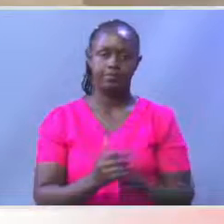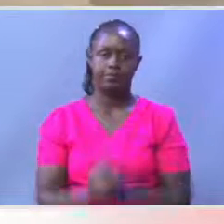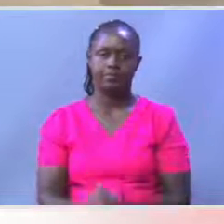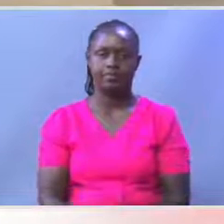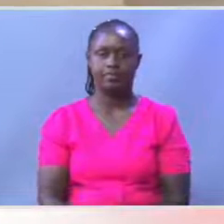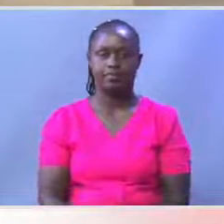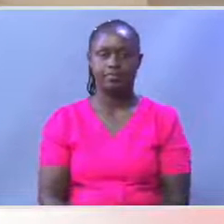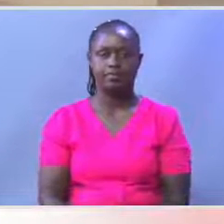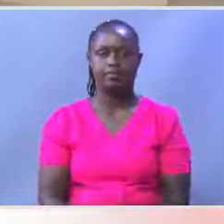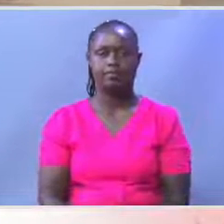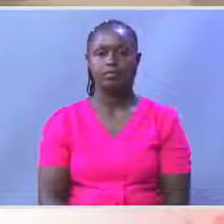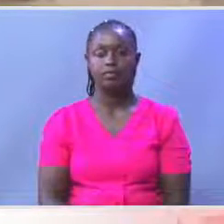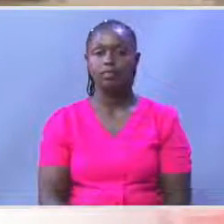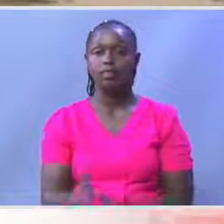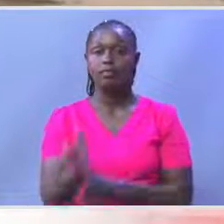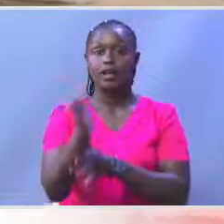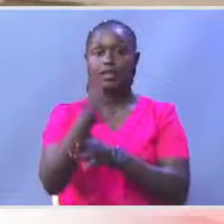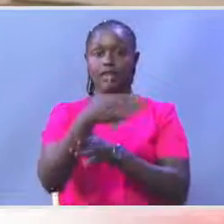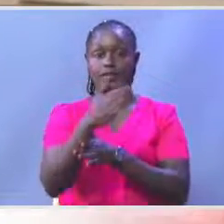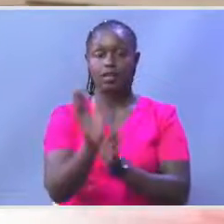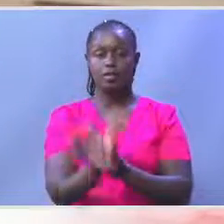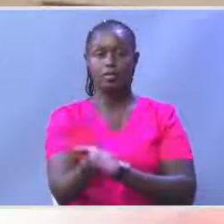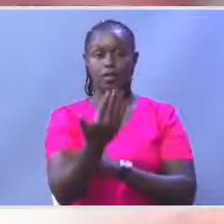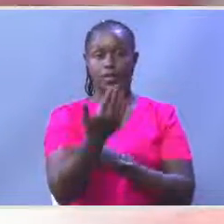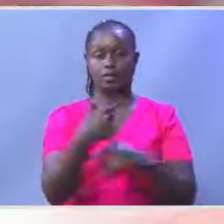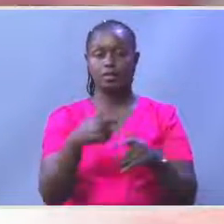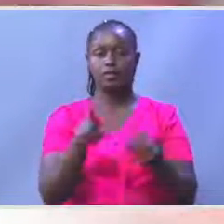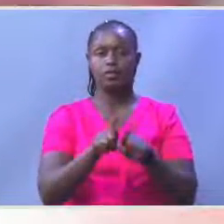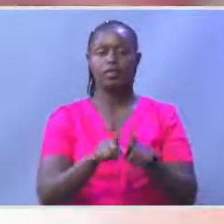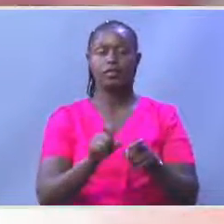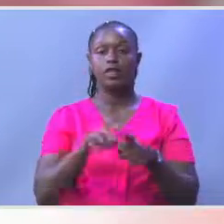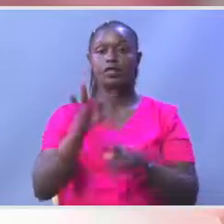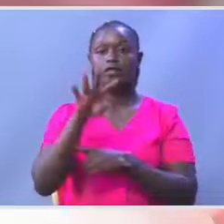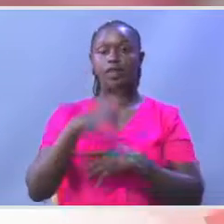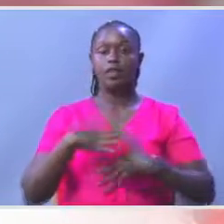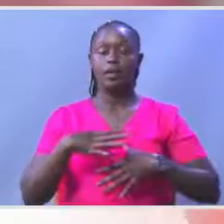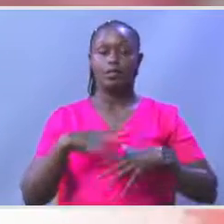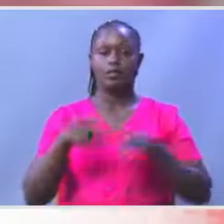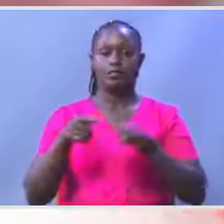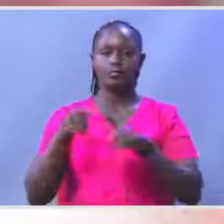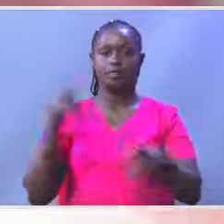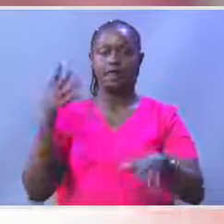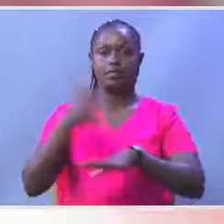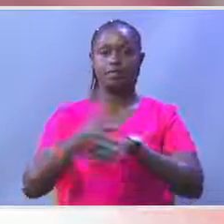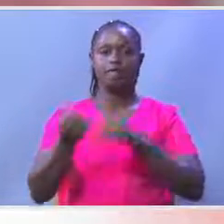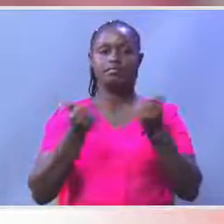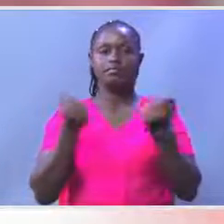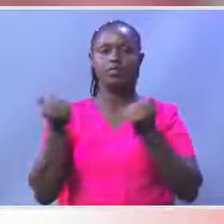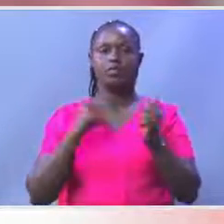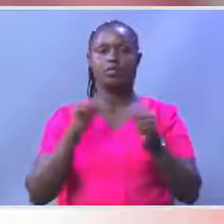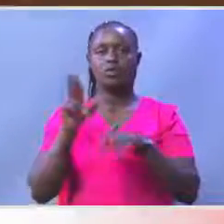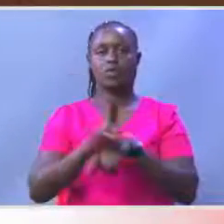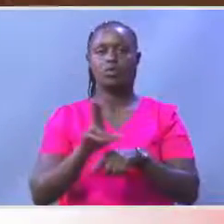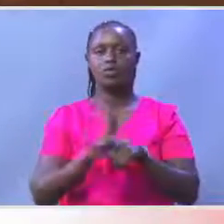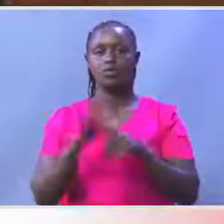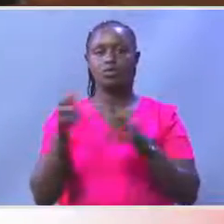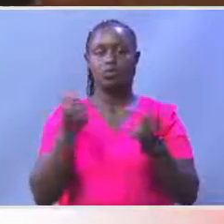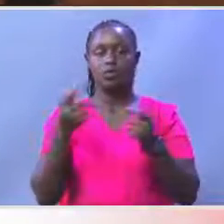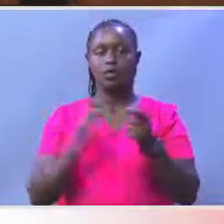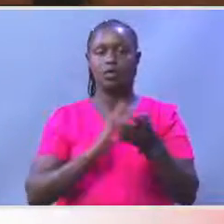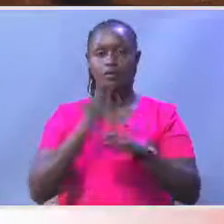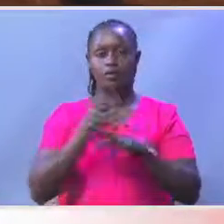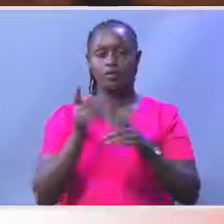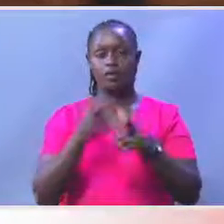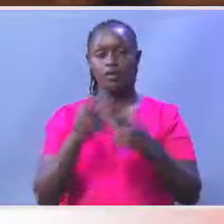story. Thursday morning on the Wajir guerrilla road, and four people perished after the vehicle they were traveling in ran over an